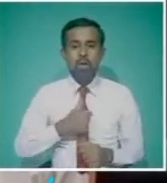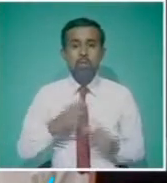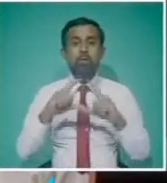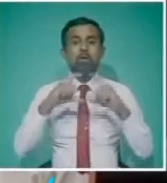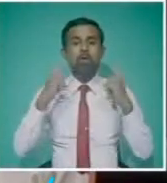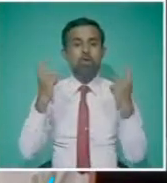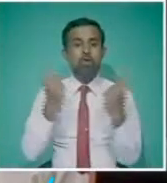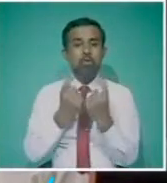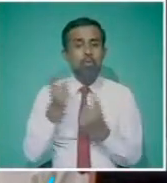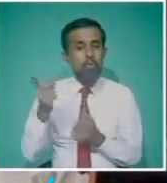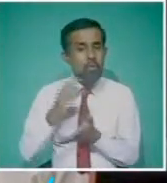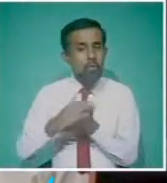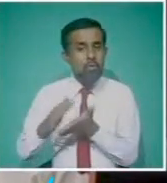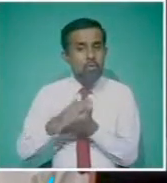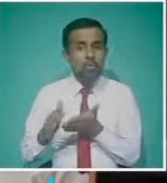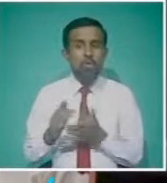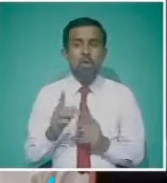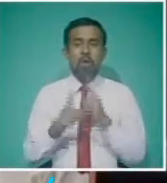and to the world?